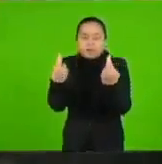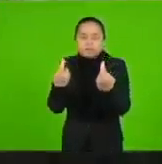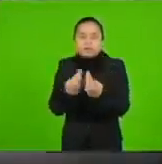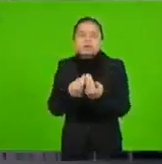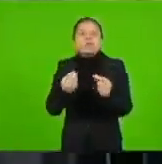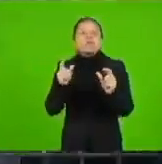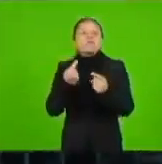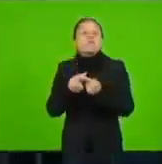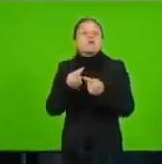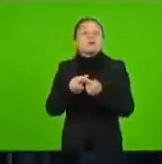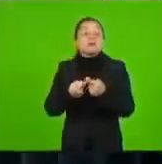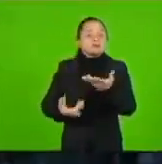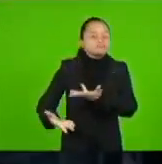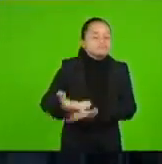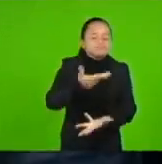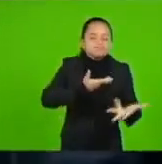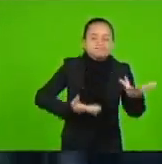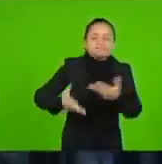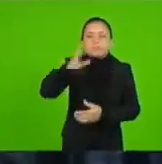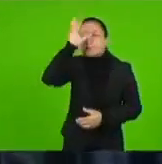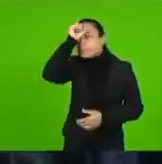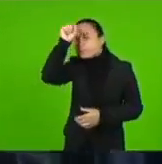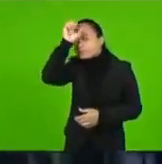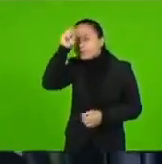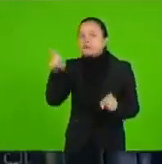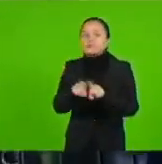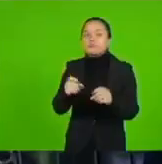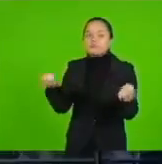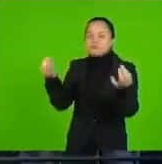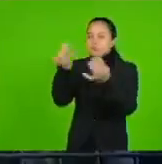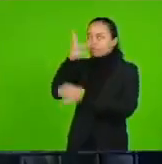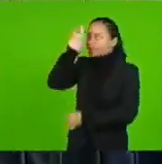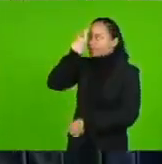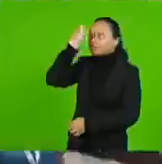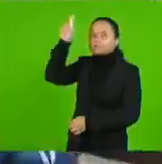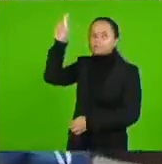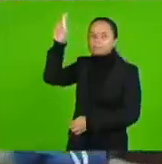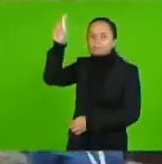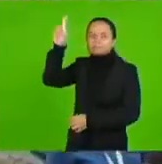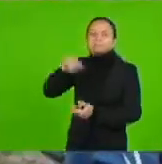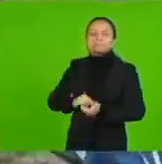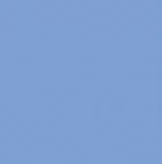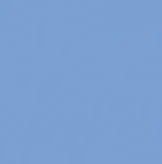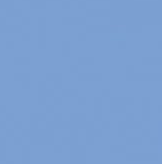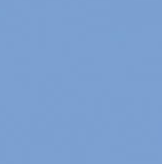moments of interaction and learning and glorification to the Lord.